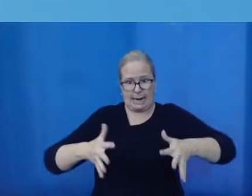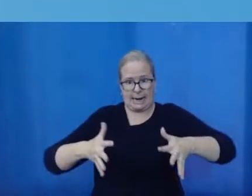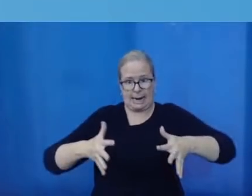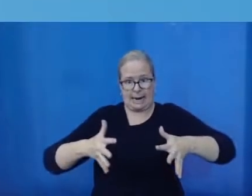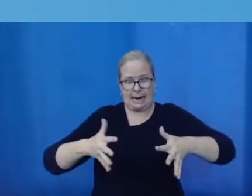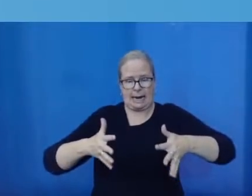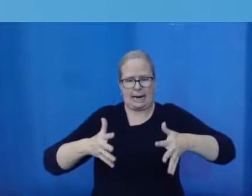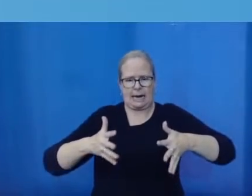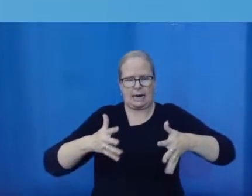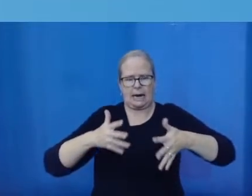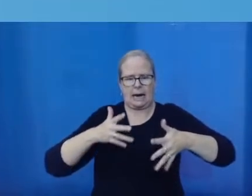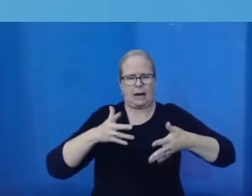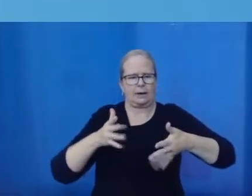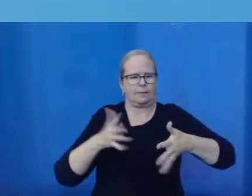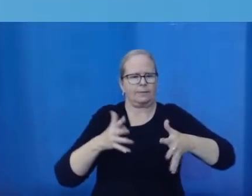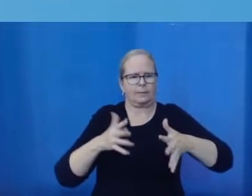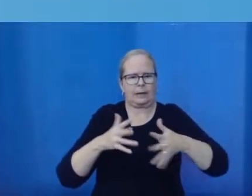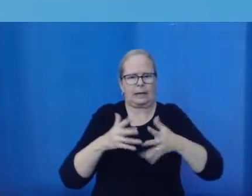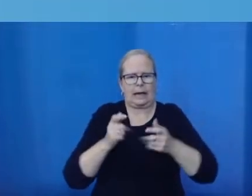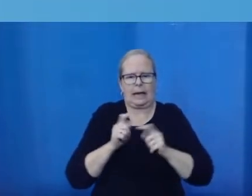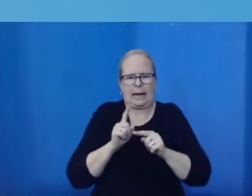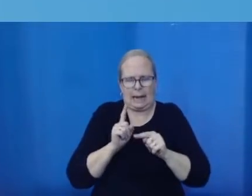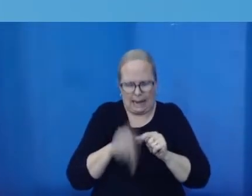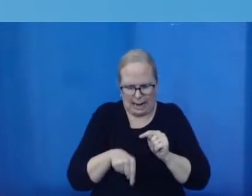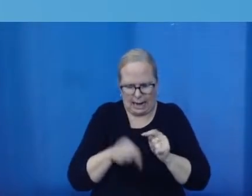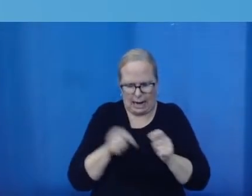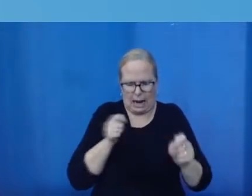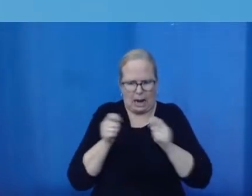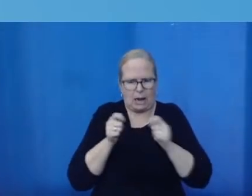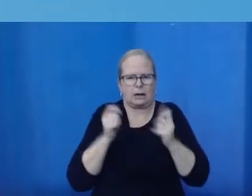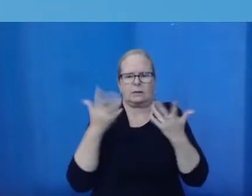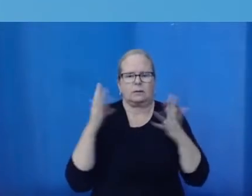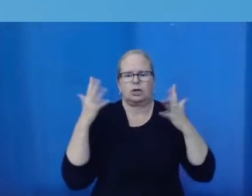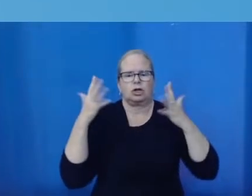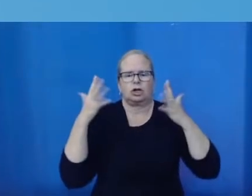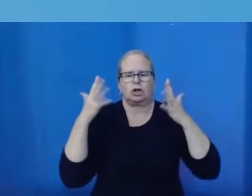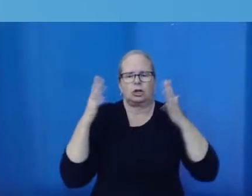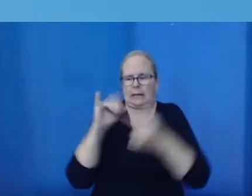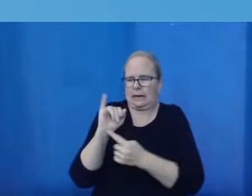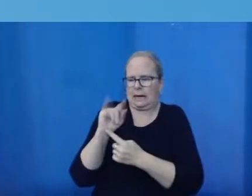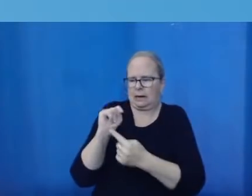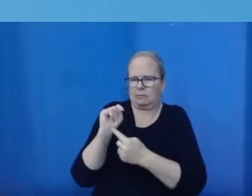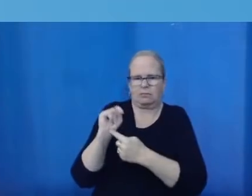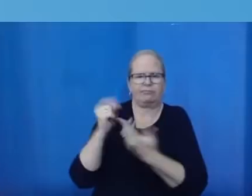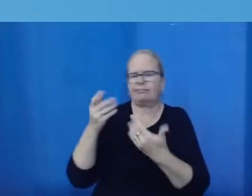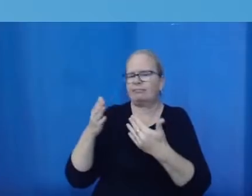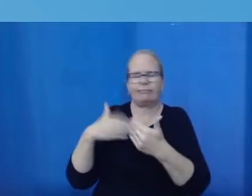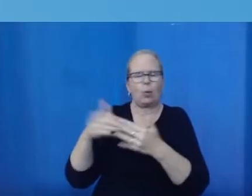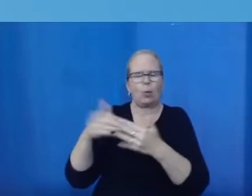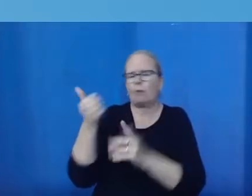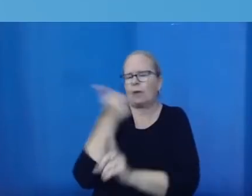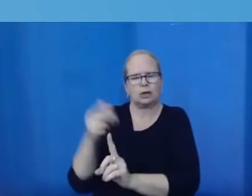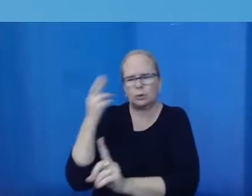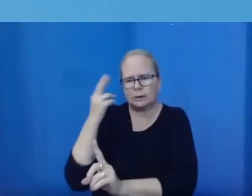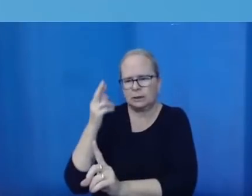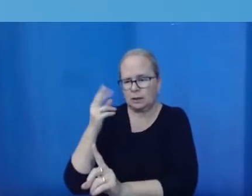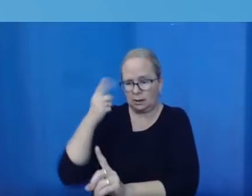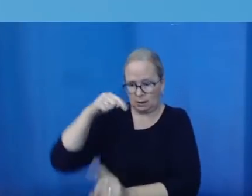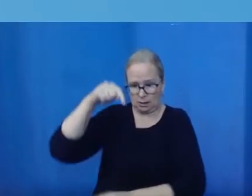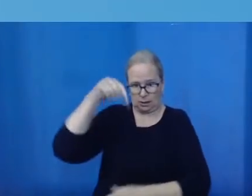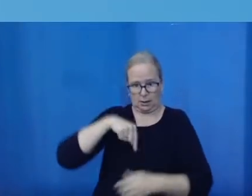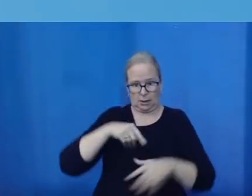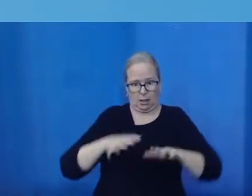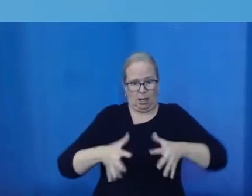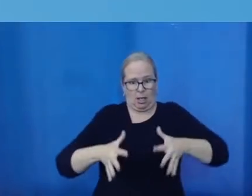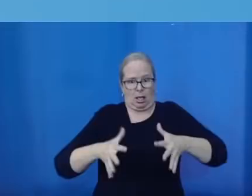of the fear of everything that's going on. And so we look at social interactions. Those are also critical for